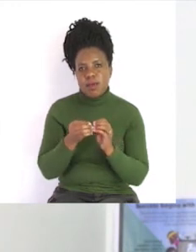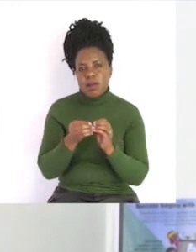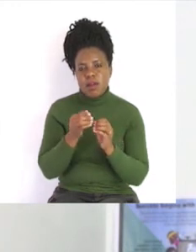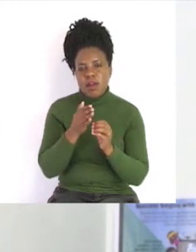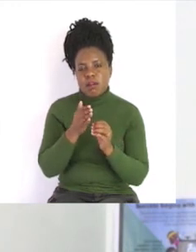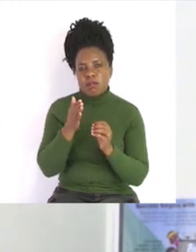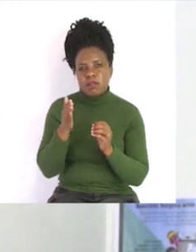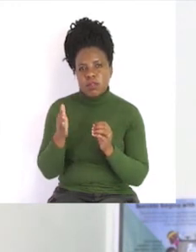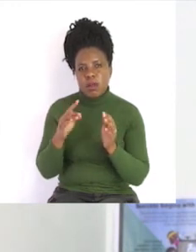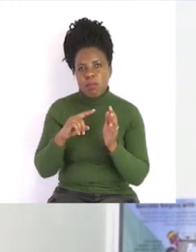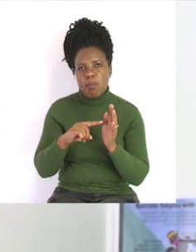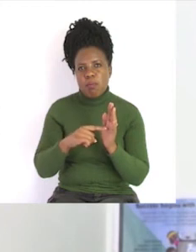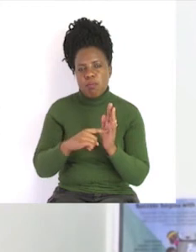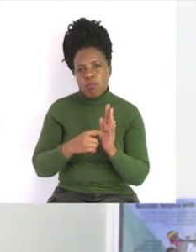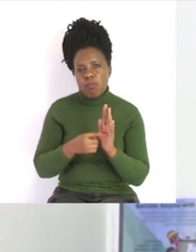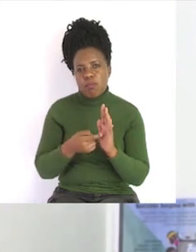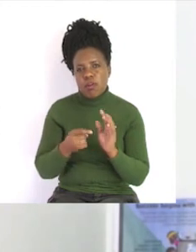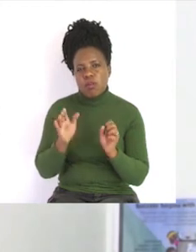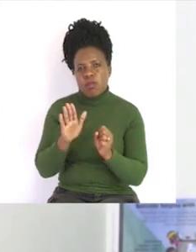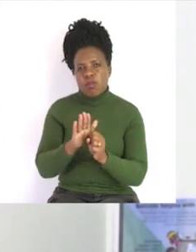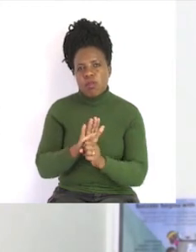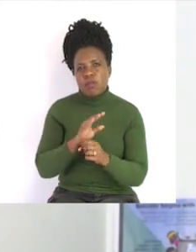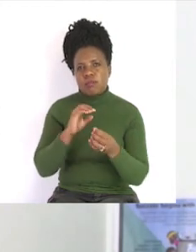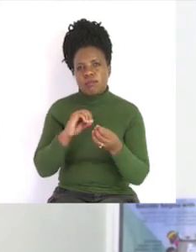one by one. You do not say